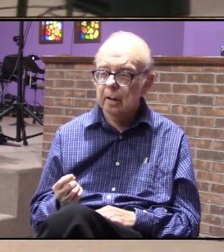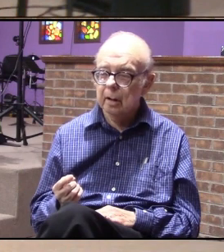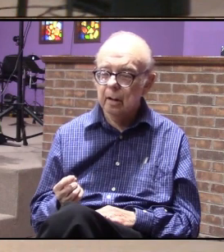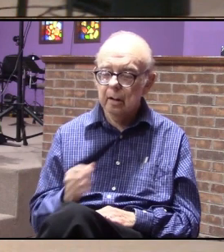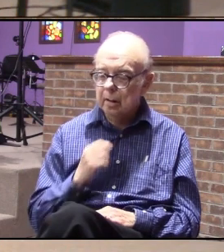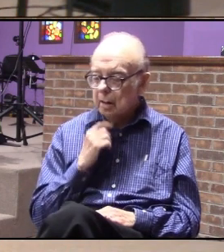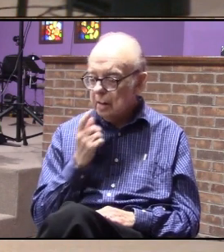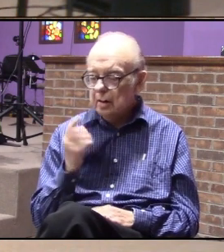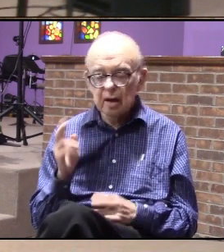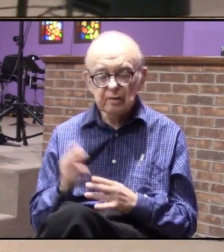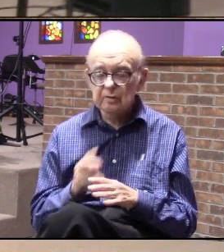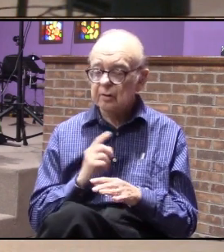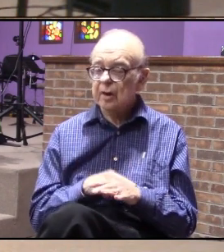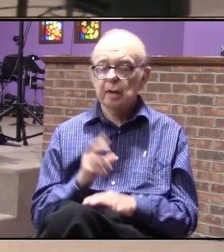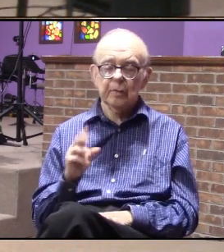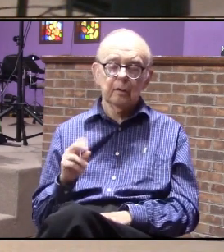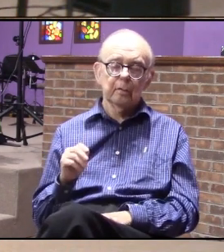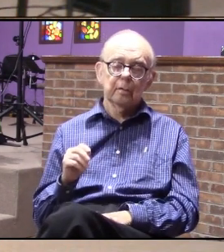Not just for a short time,